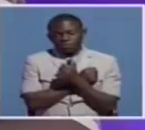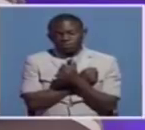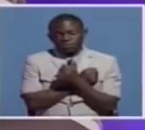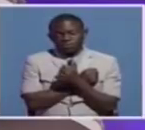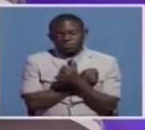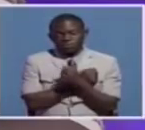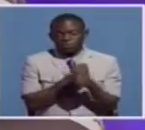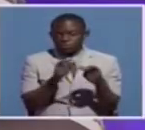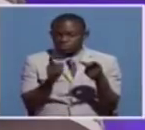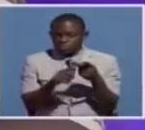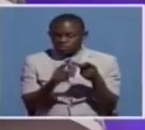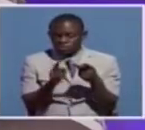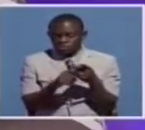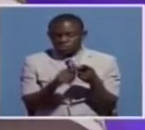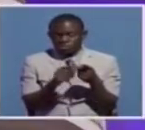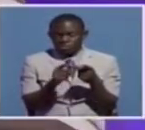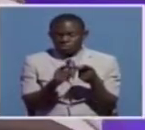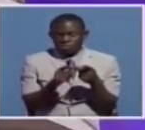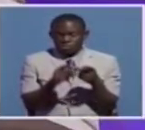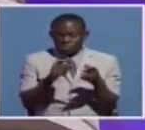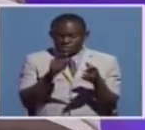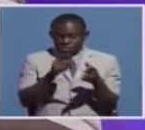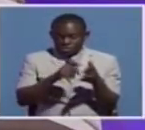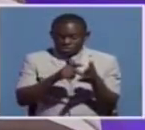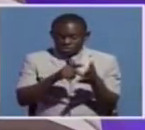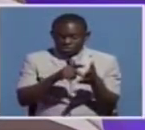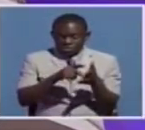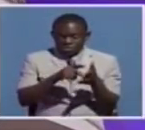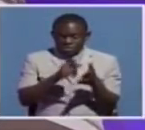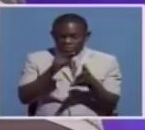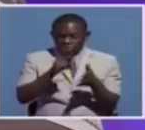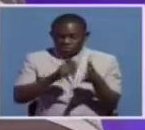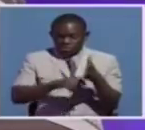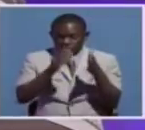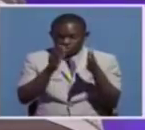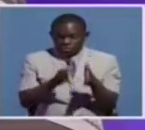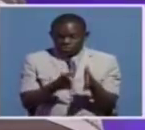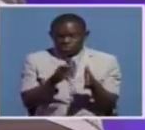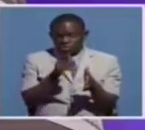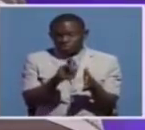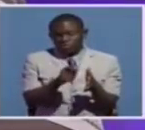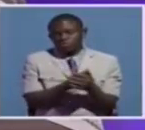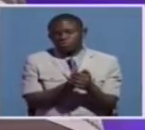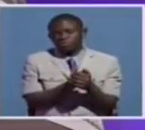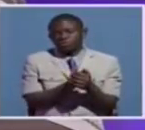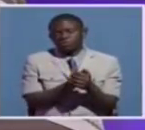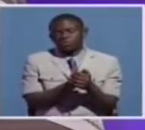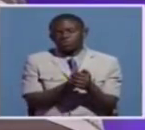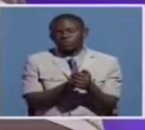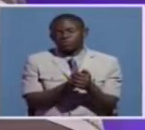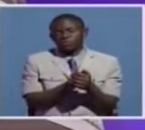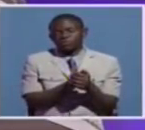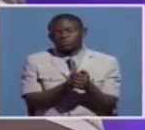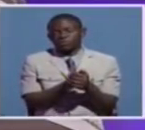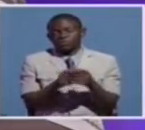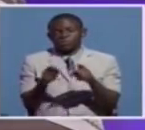the taxpayer and what you're entitled to, that lesson was very much pumped into us. And also